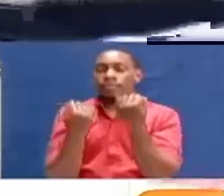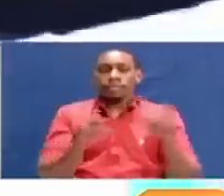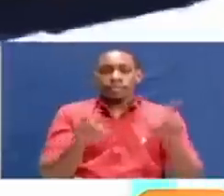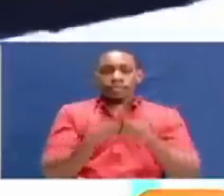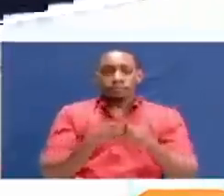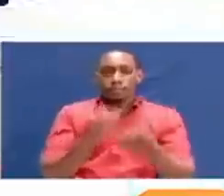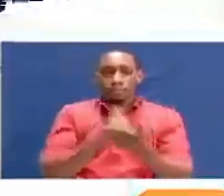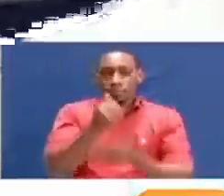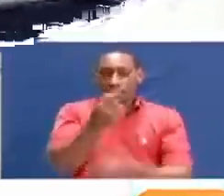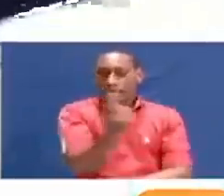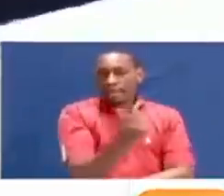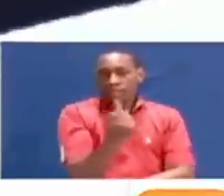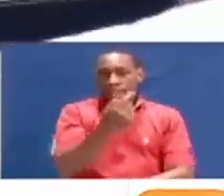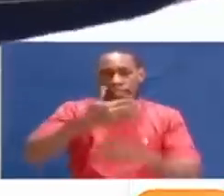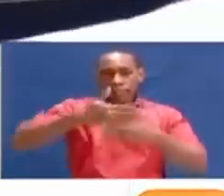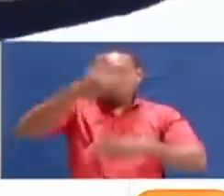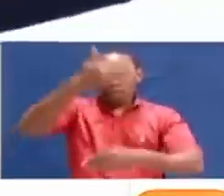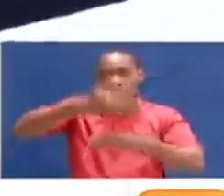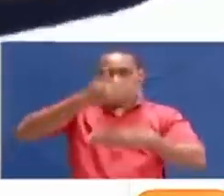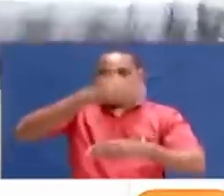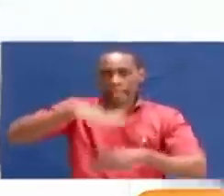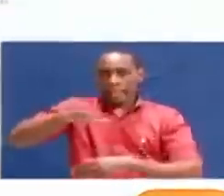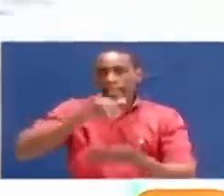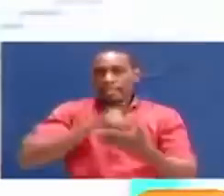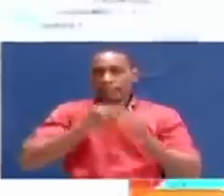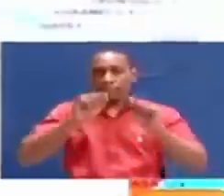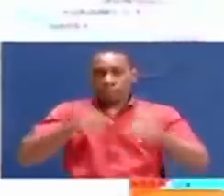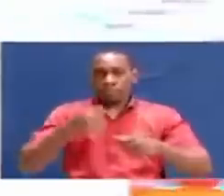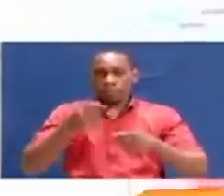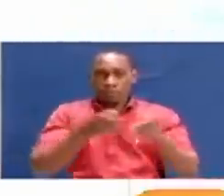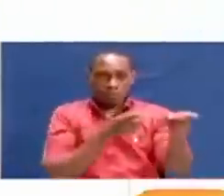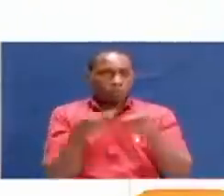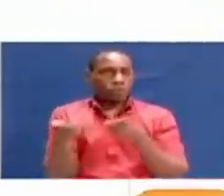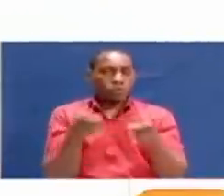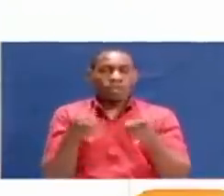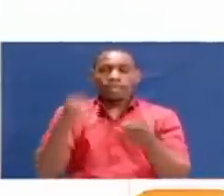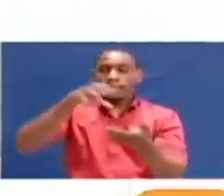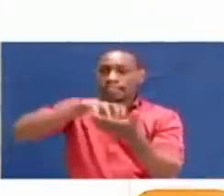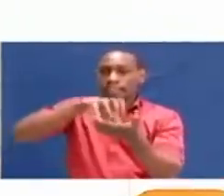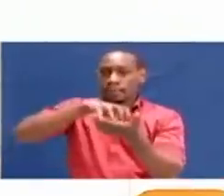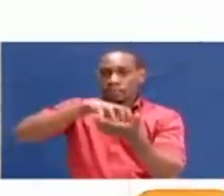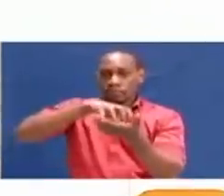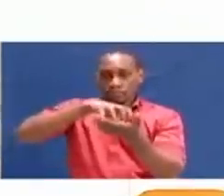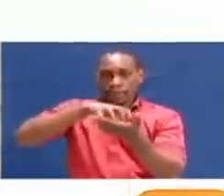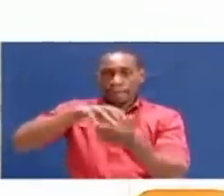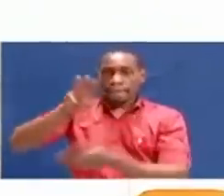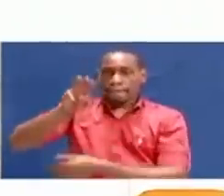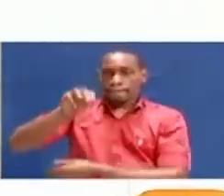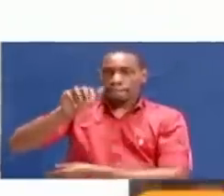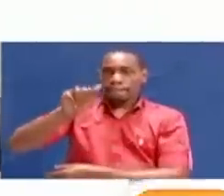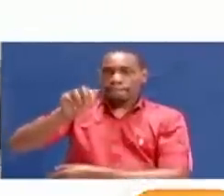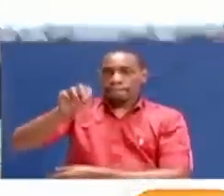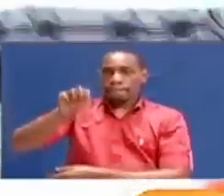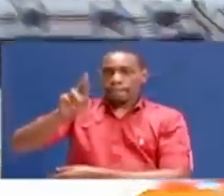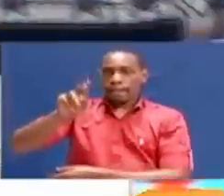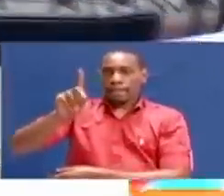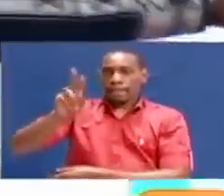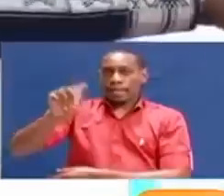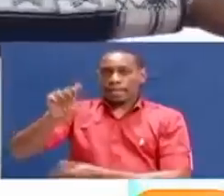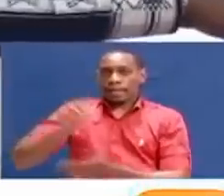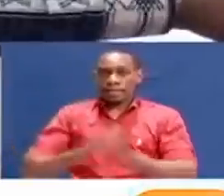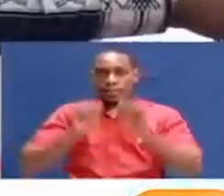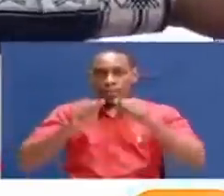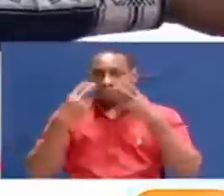isolated from the borders here, so that we can contain the situation in Mandera. You can see that